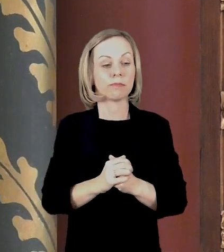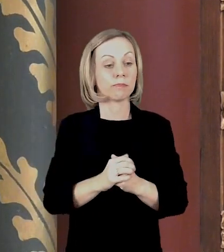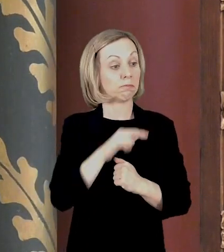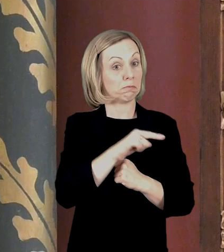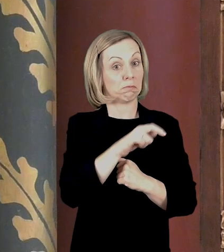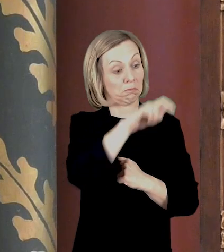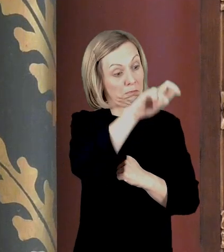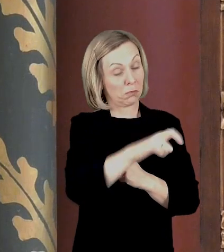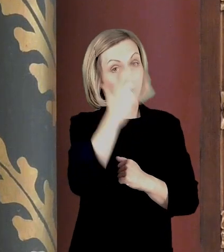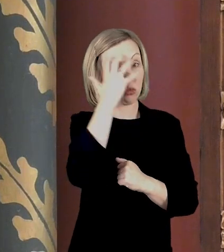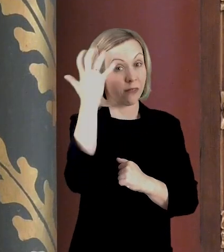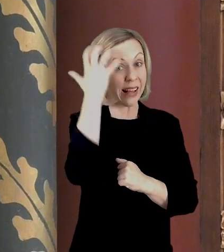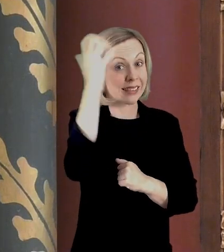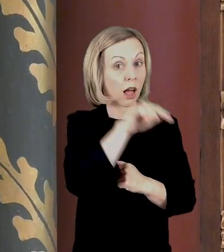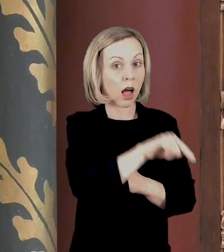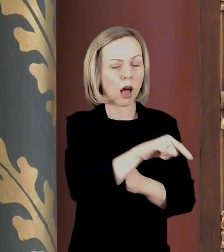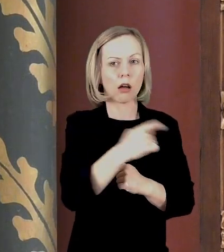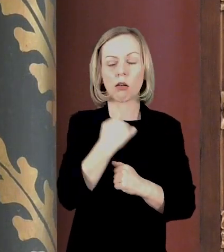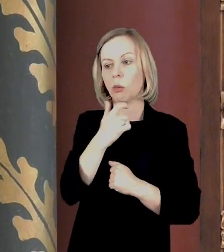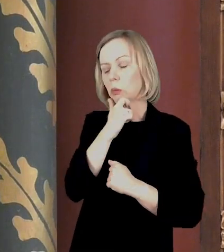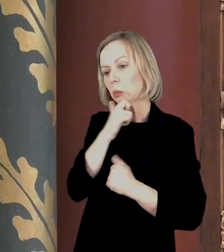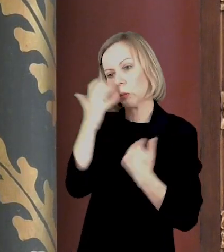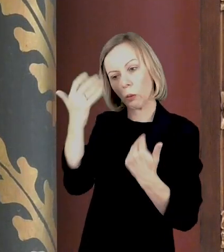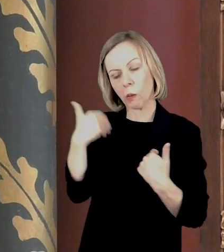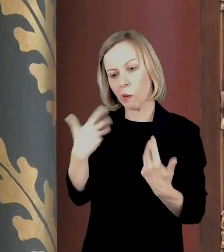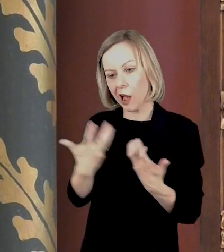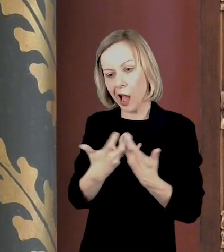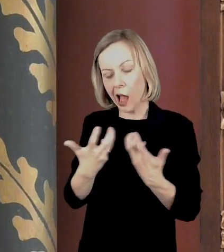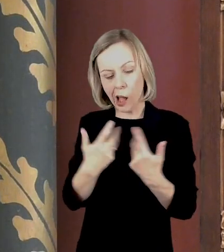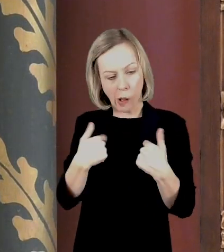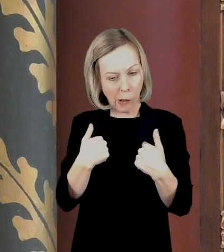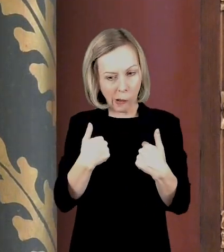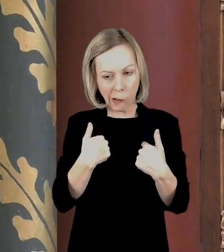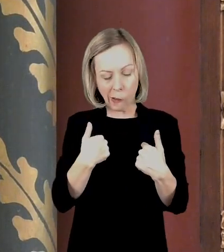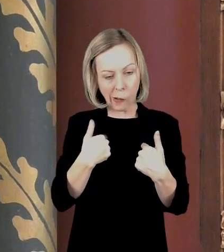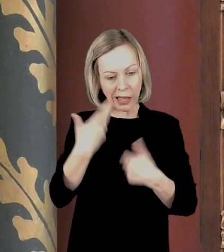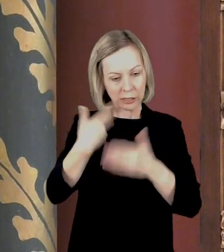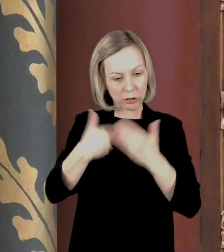The professor said, "Well, it's really too soon to know how